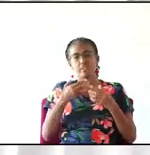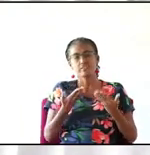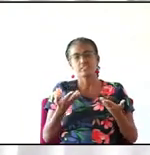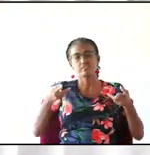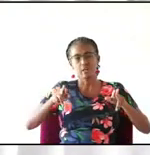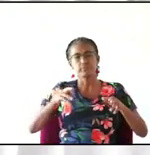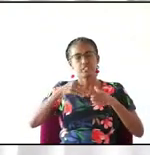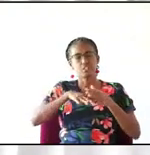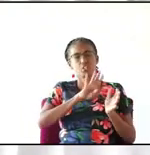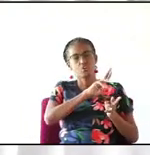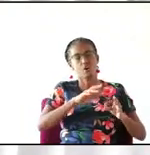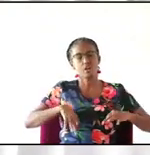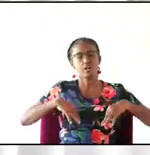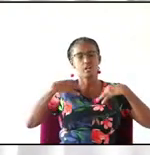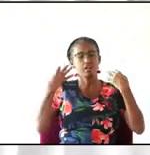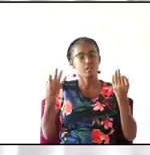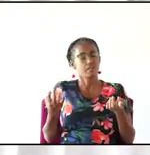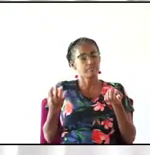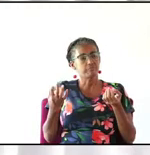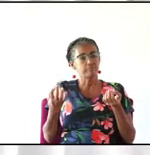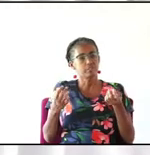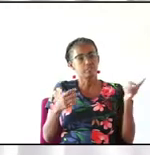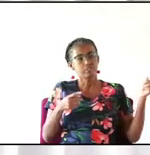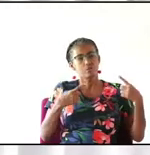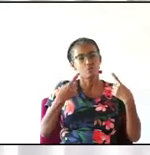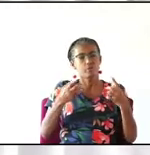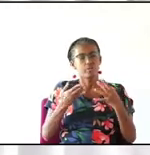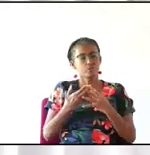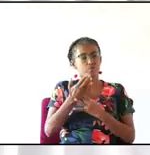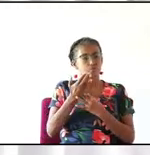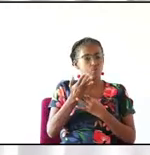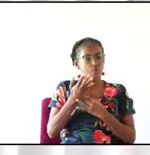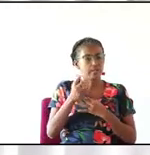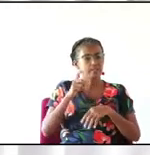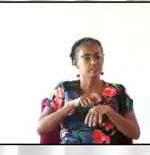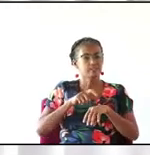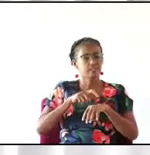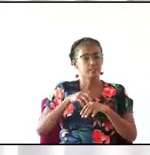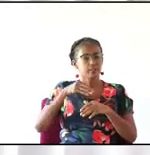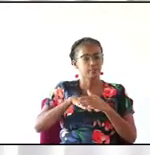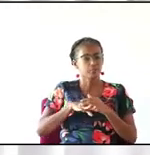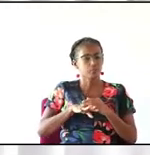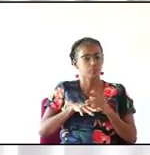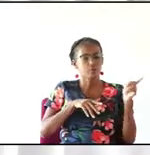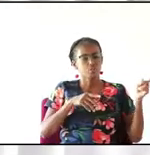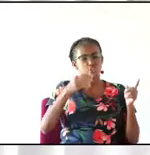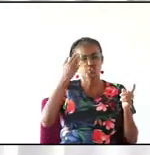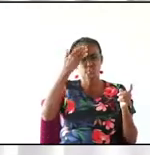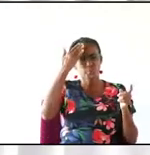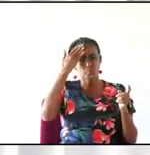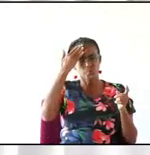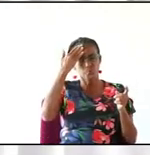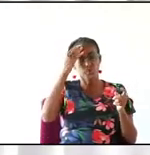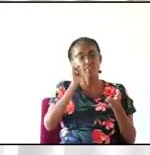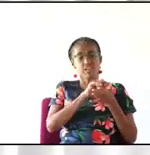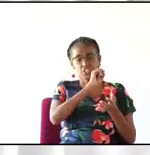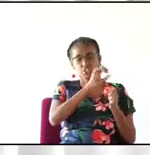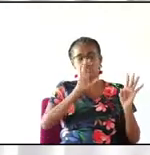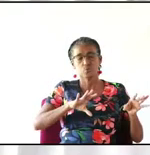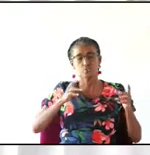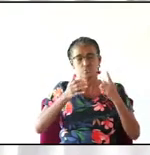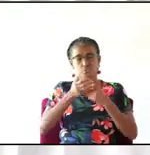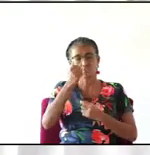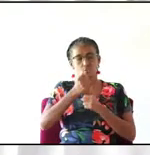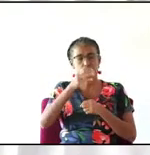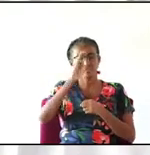him. And I went through a phase where I knew in my head that I could trust God, and I knew the scriptures,